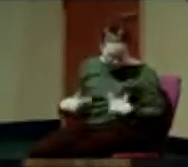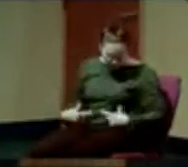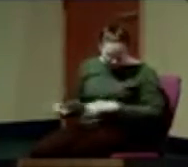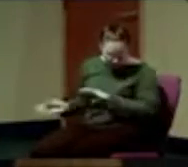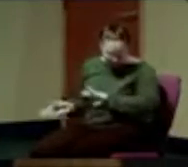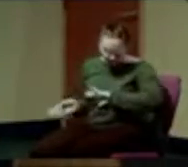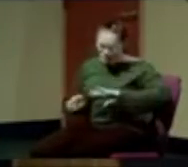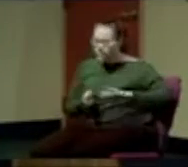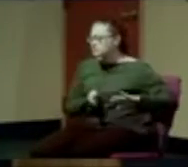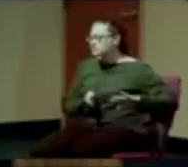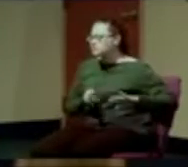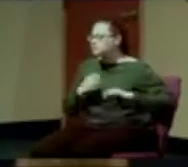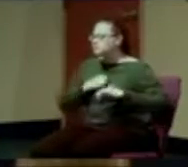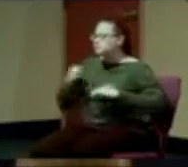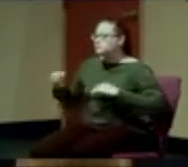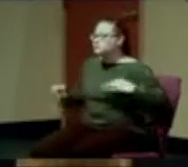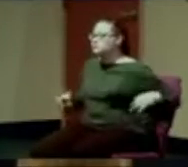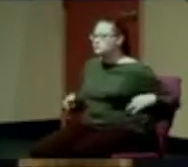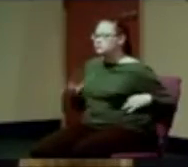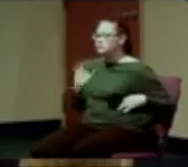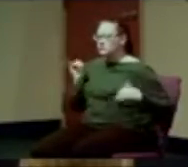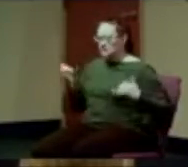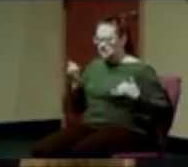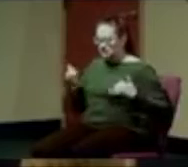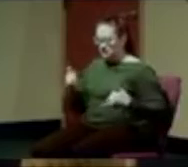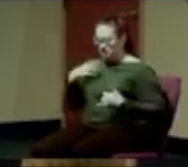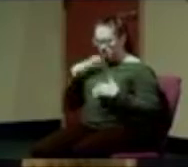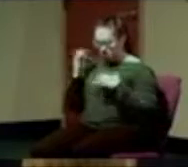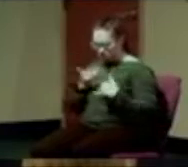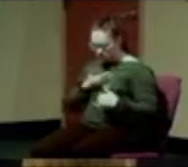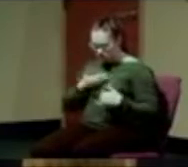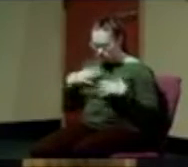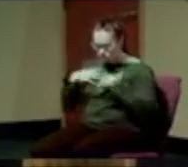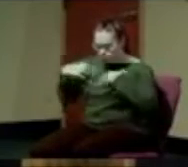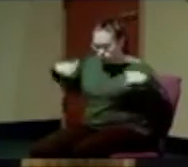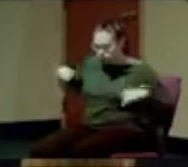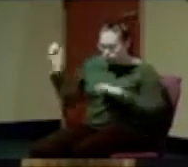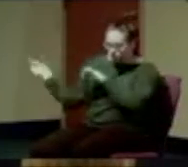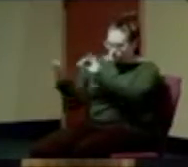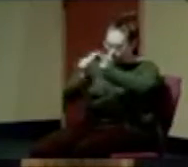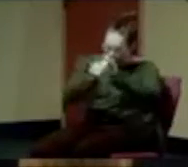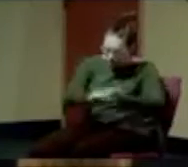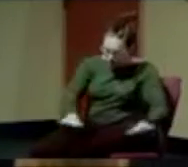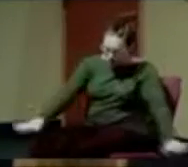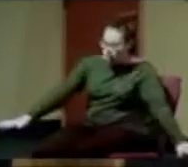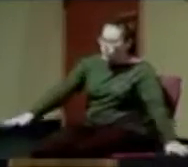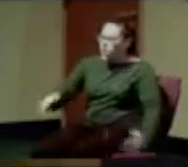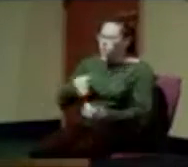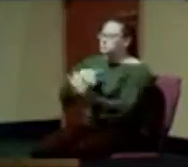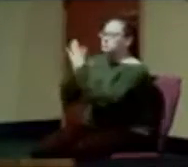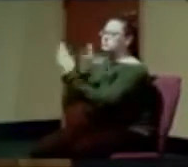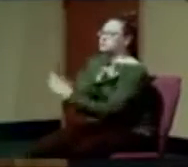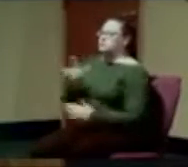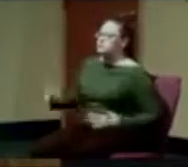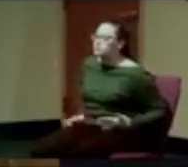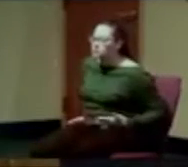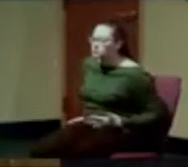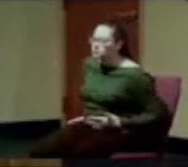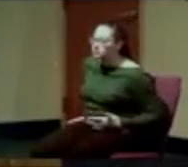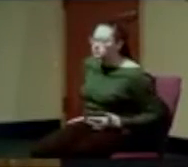Today is the day we lay our cloaks and our coats and those vests before the Lord. Today is the day that we can